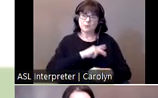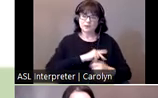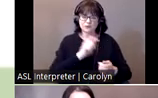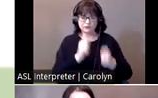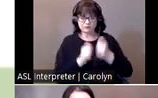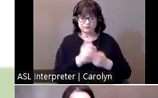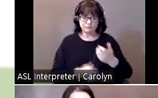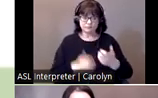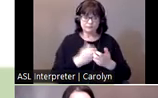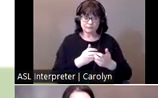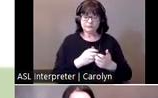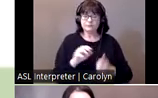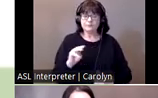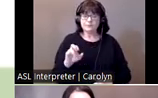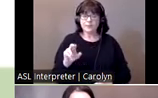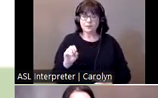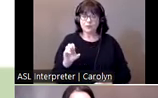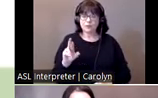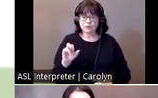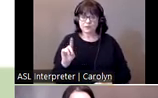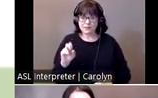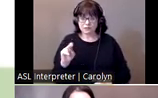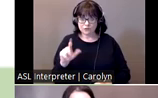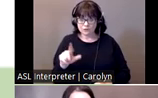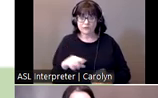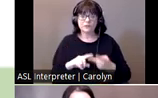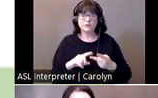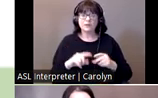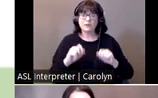needs. They're modular and stackable.